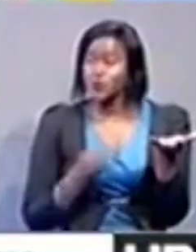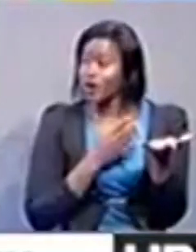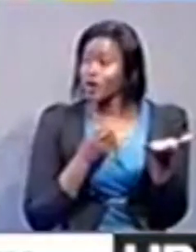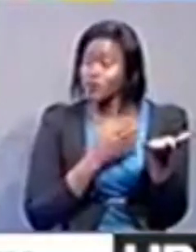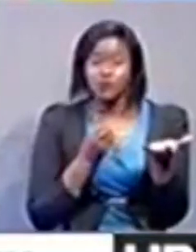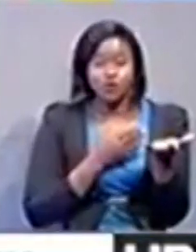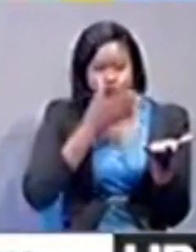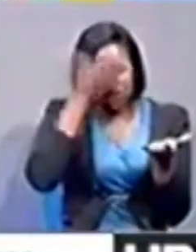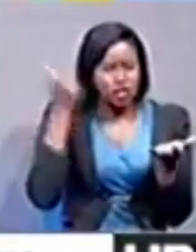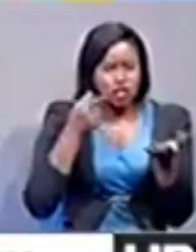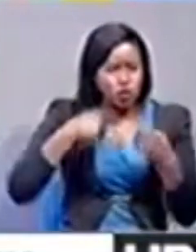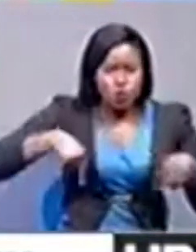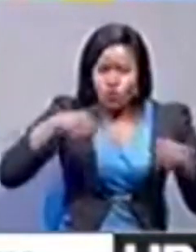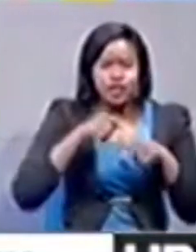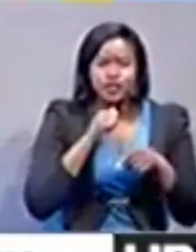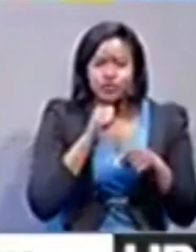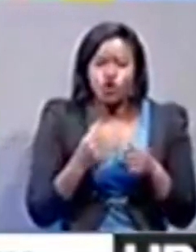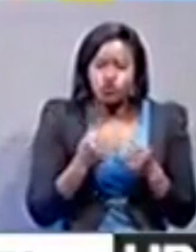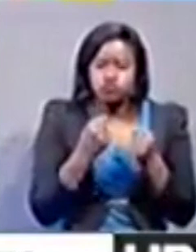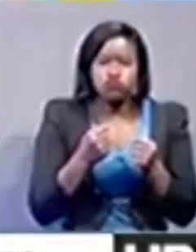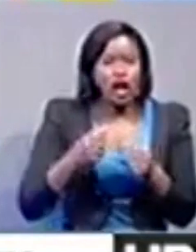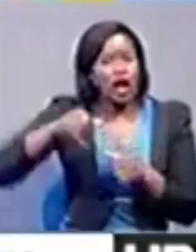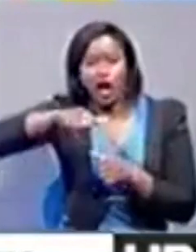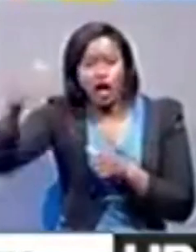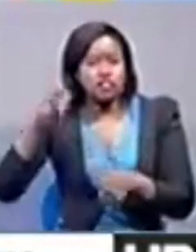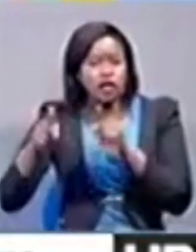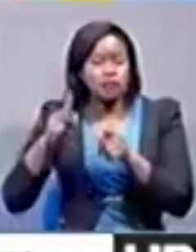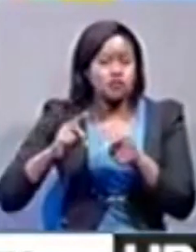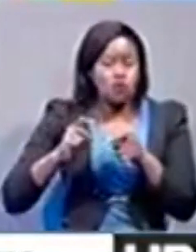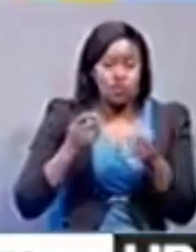We are not carrying other people's cargo, it is ours, it is our cargo.